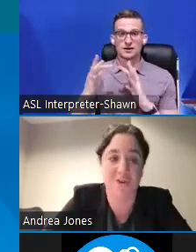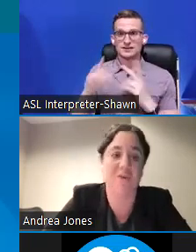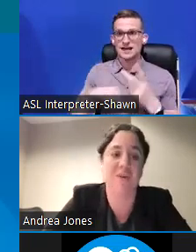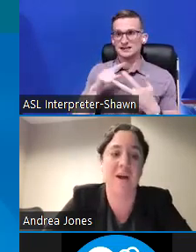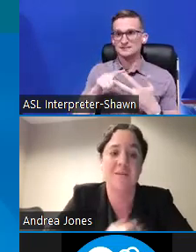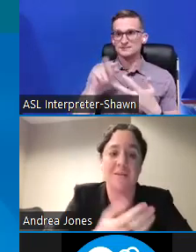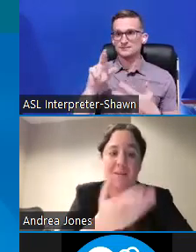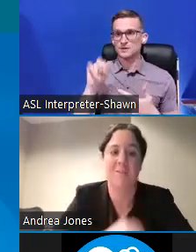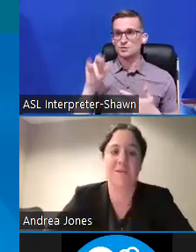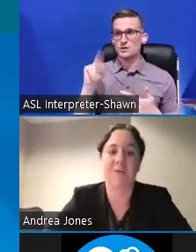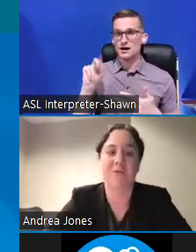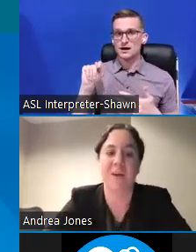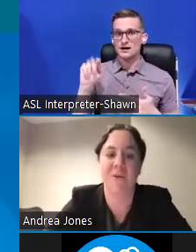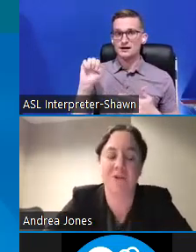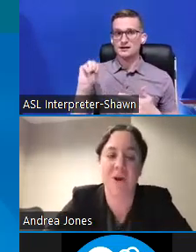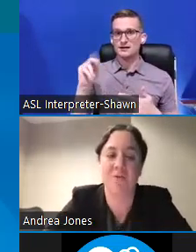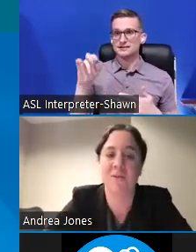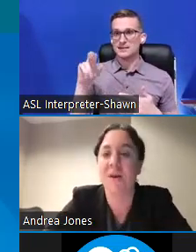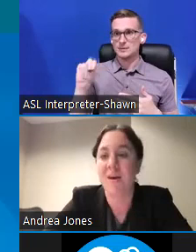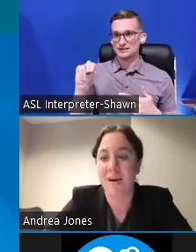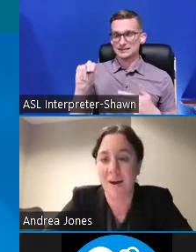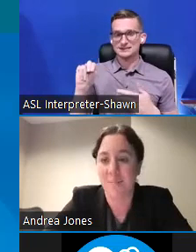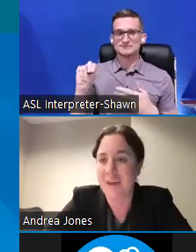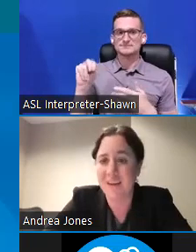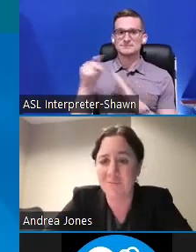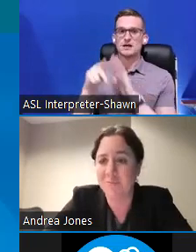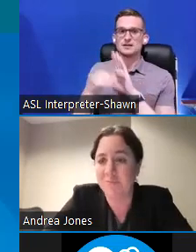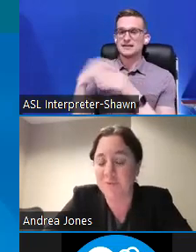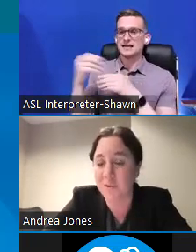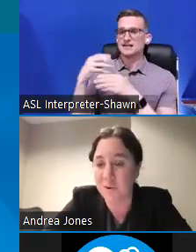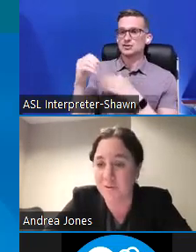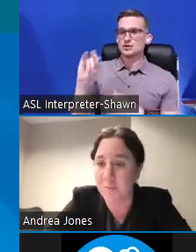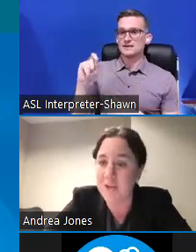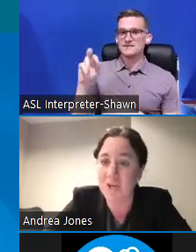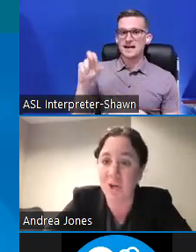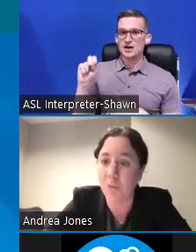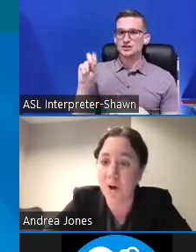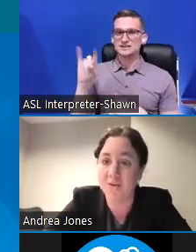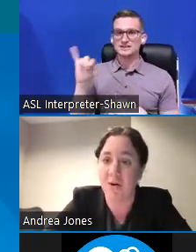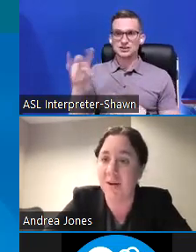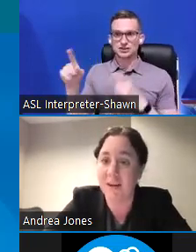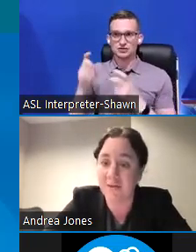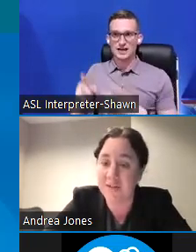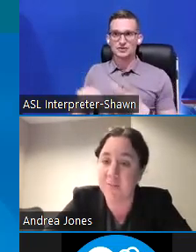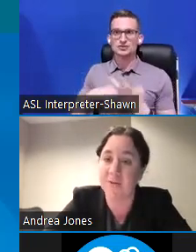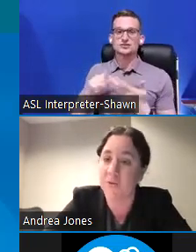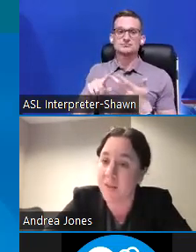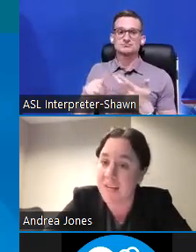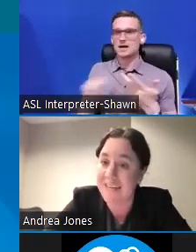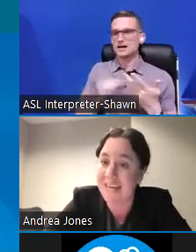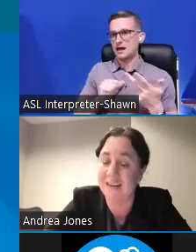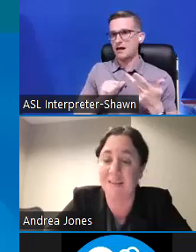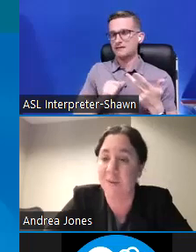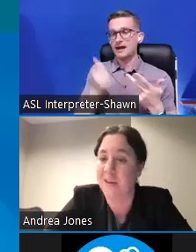and External Affairs, and then myself, Andrea Jones. Any further information you want on any of these bills, what